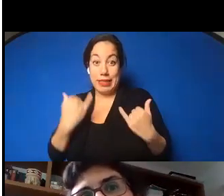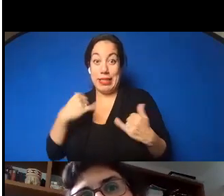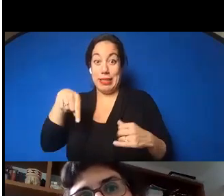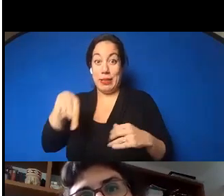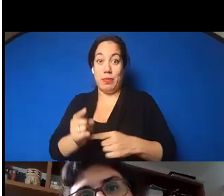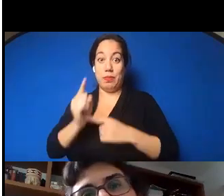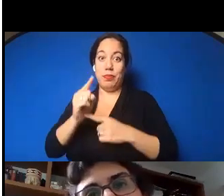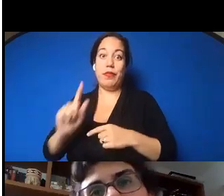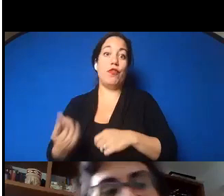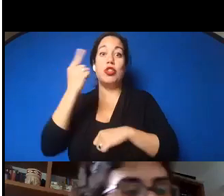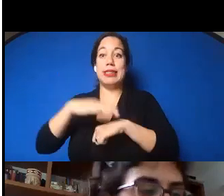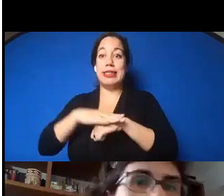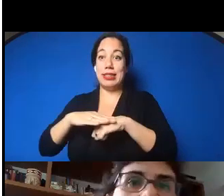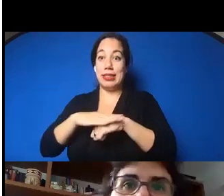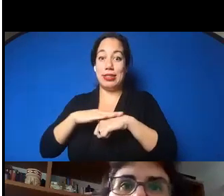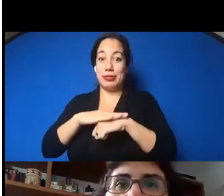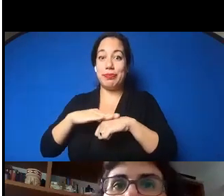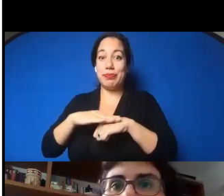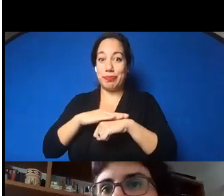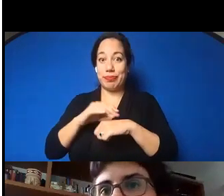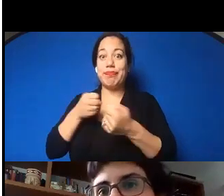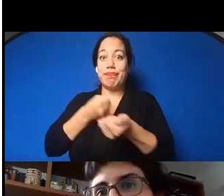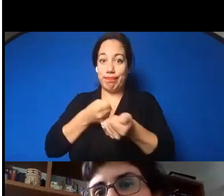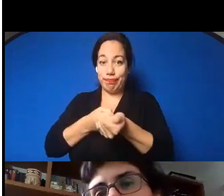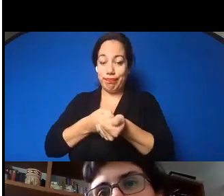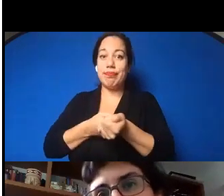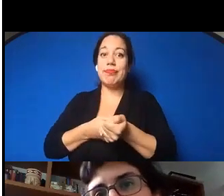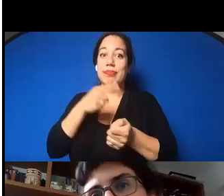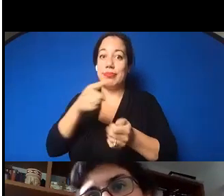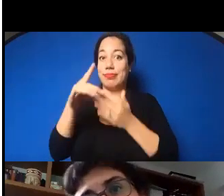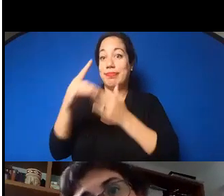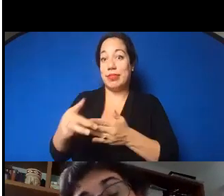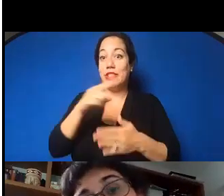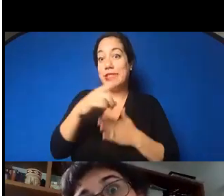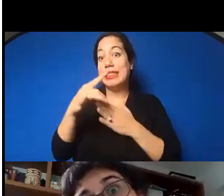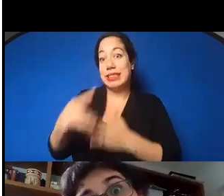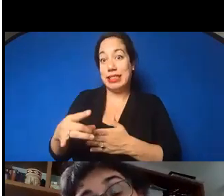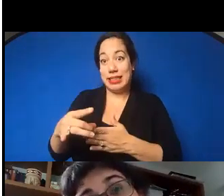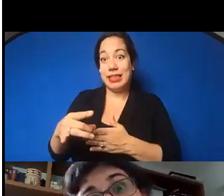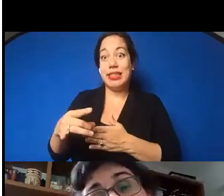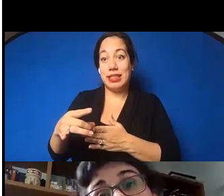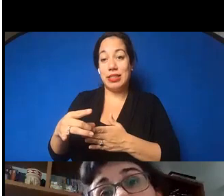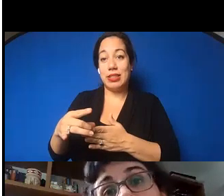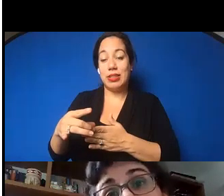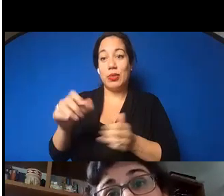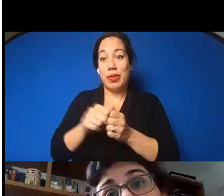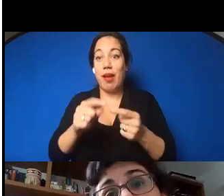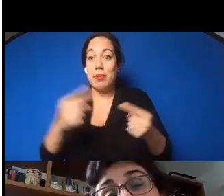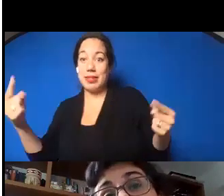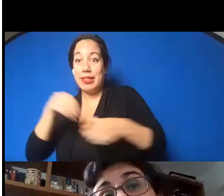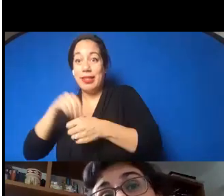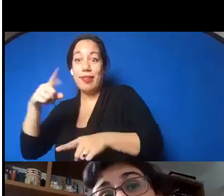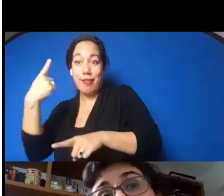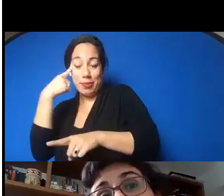first indigenous federal deputy, Joênio Apixana, and she's leading a front line with the opposition in the Brazilian